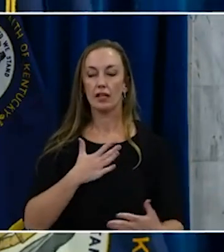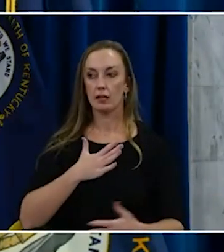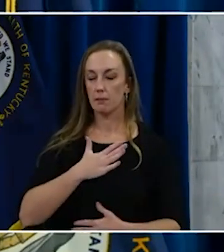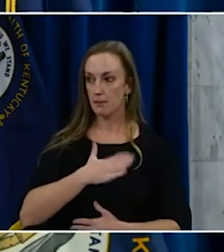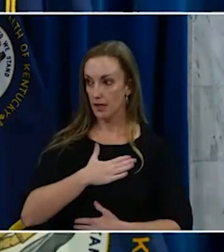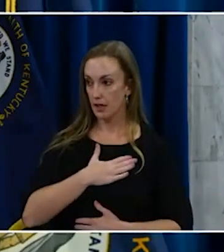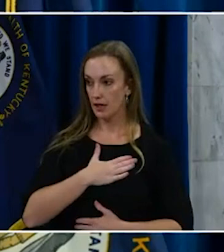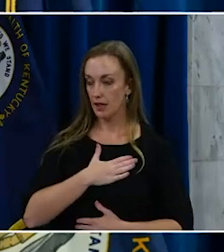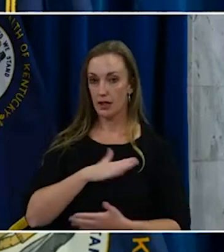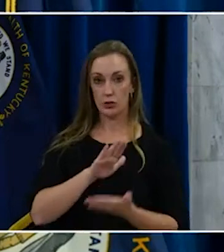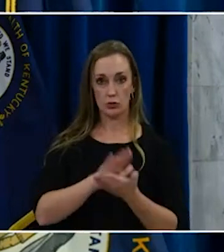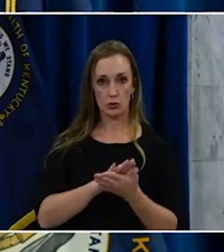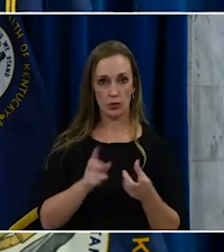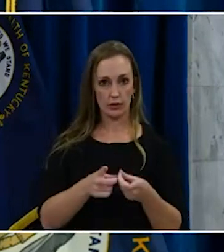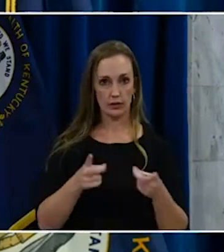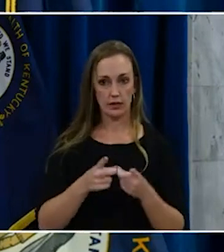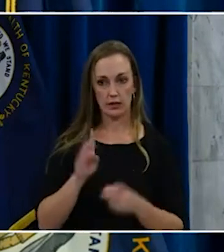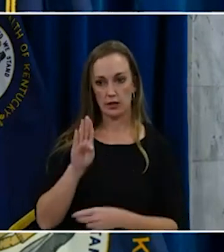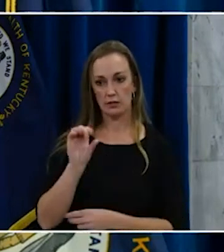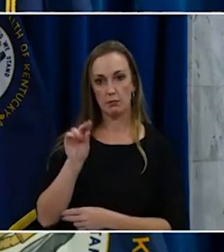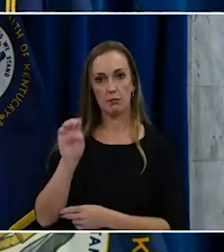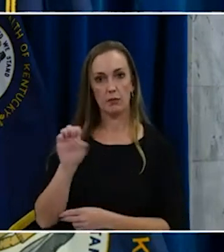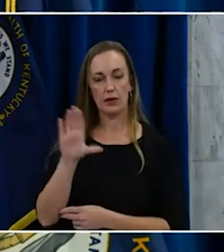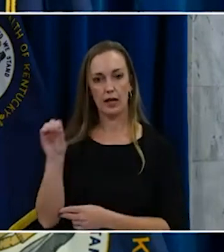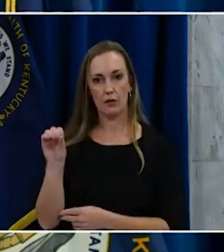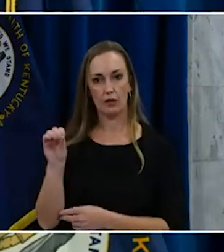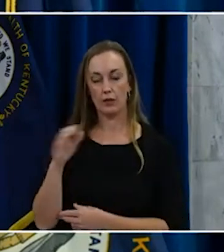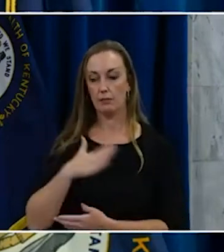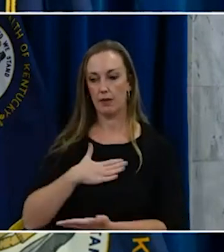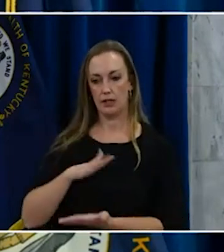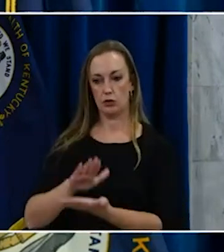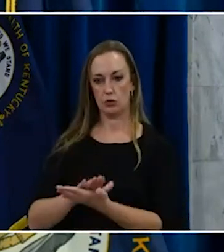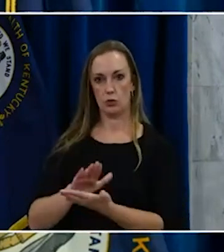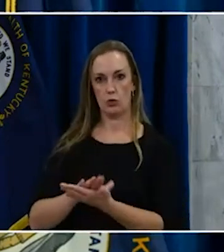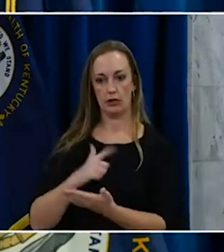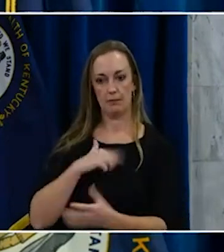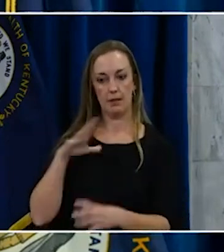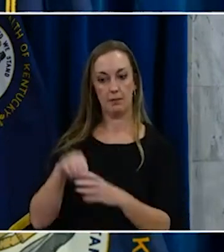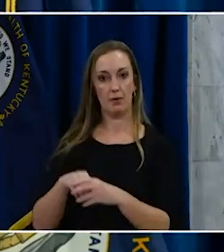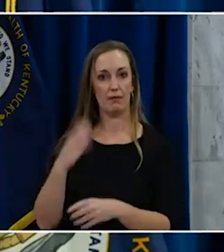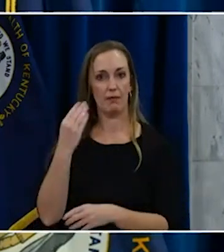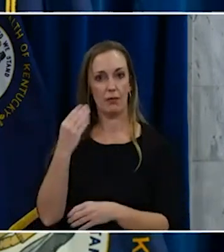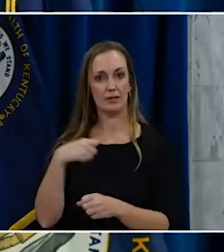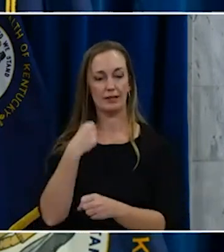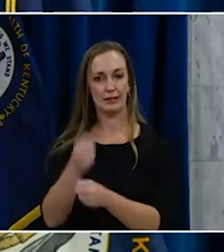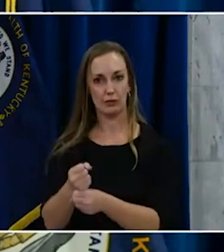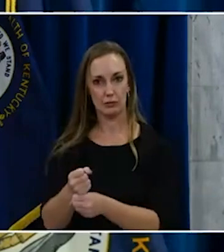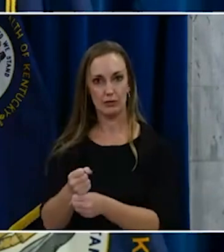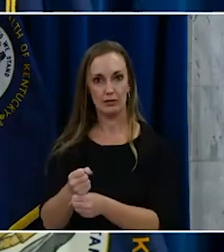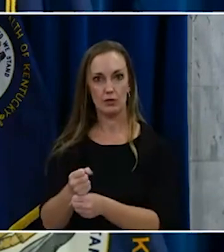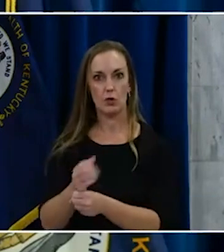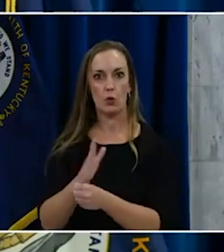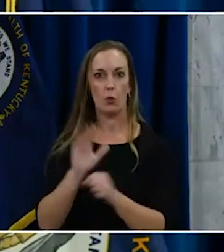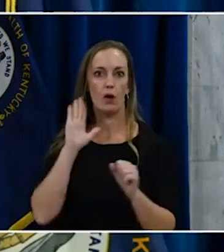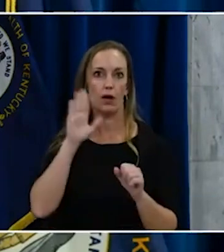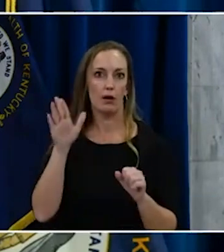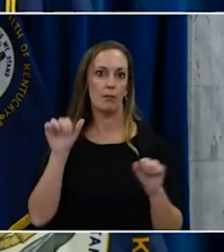My school district, Boone County, my school that I have been a part of for 14 years and will probably be there until the end of